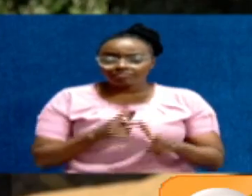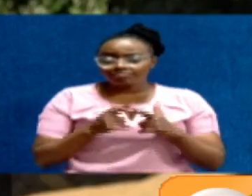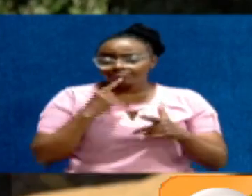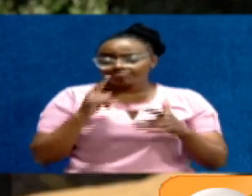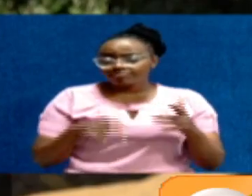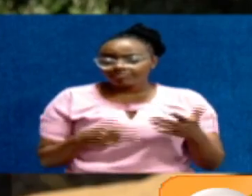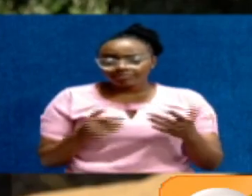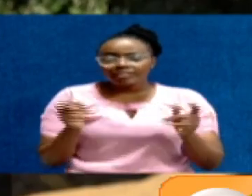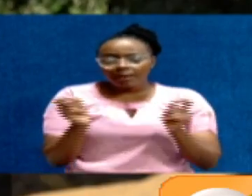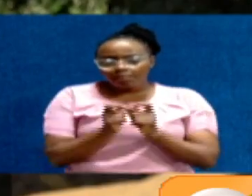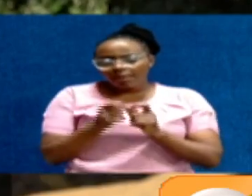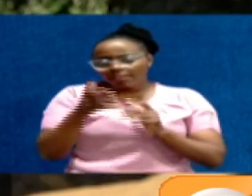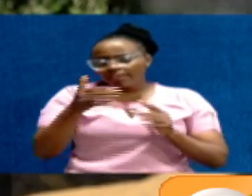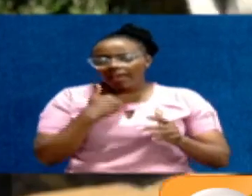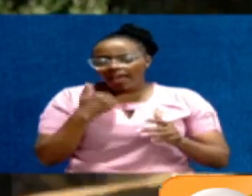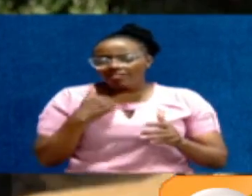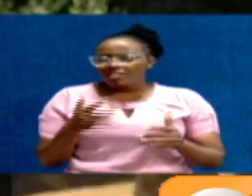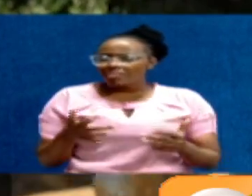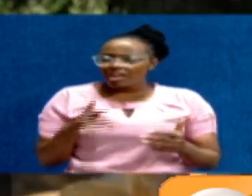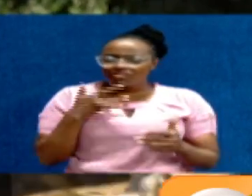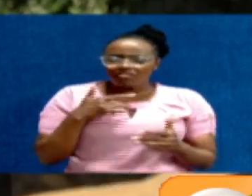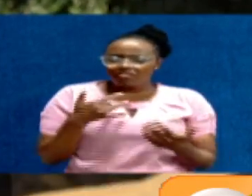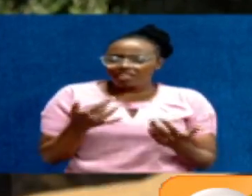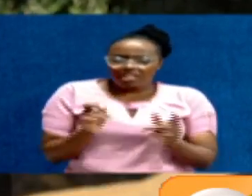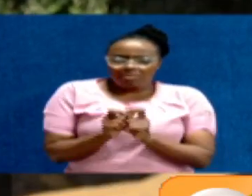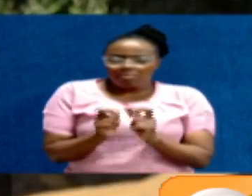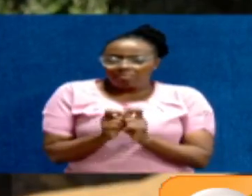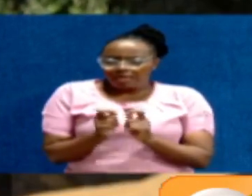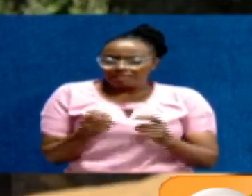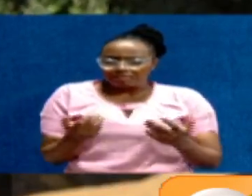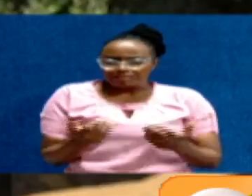Nikamwambia bado uchungu iko. Nasikia uchungu sana.